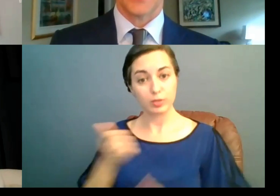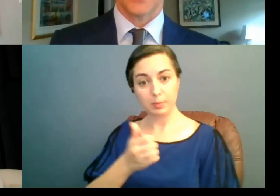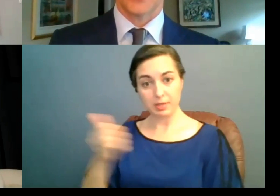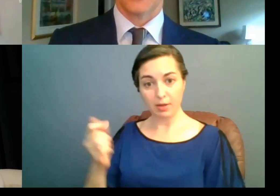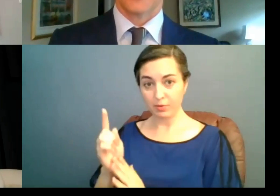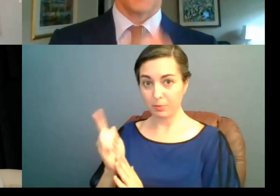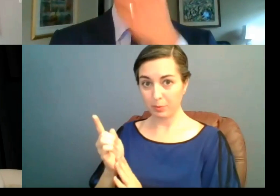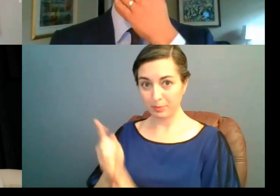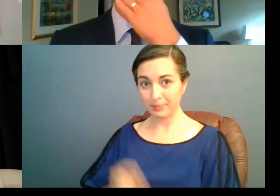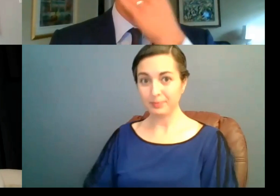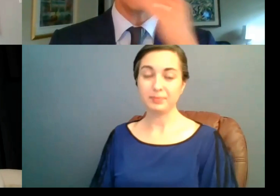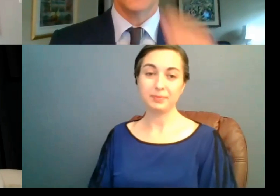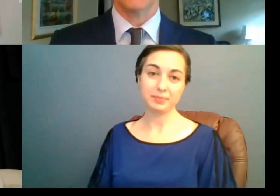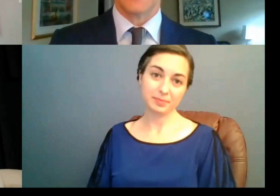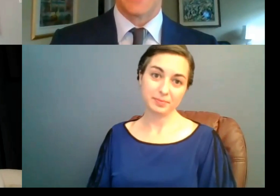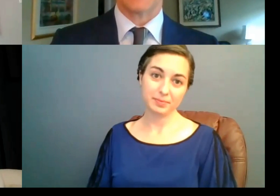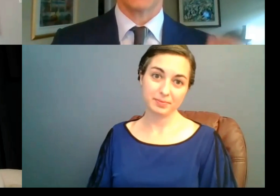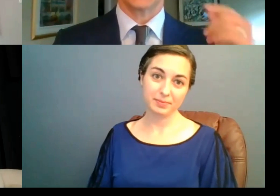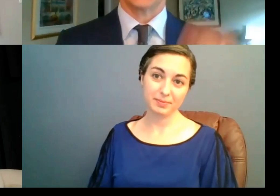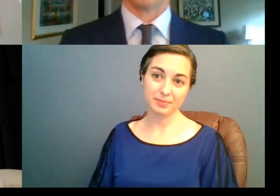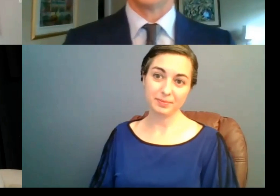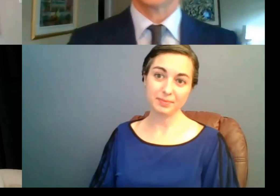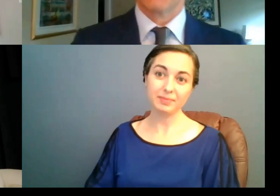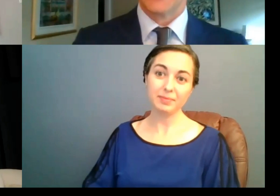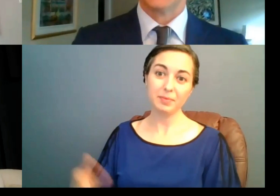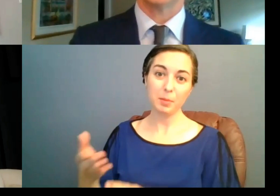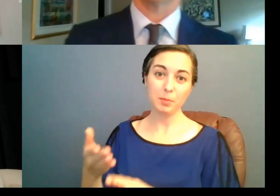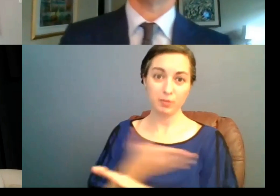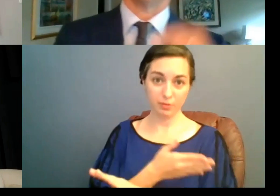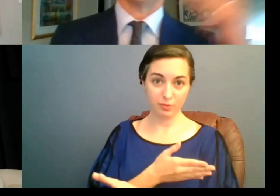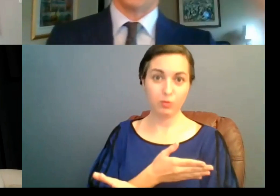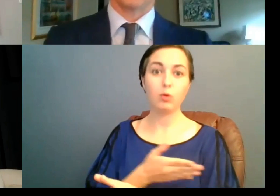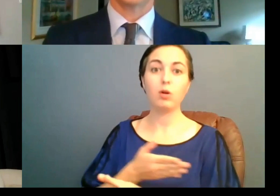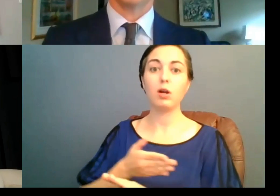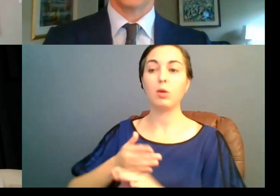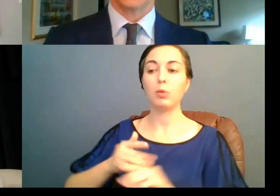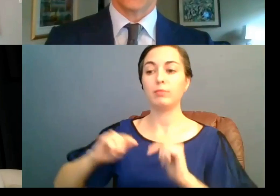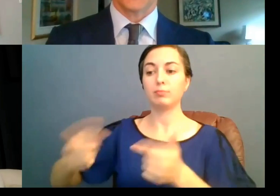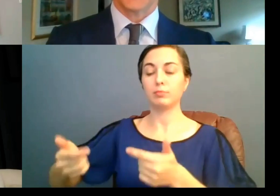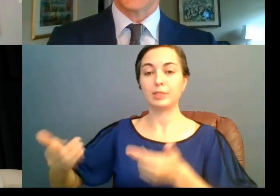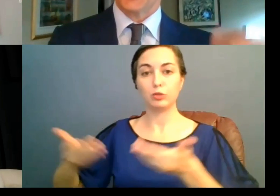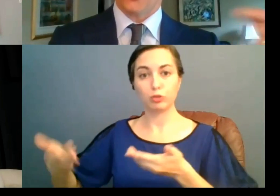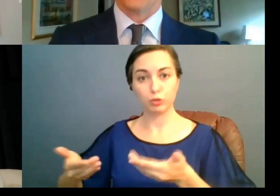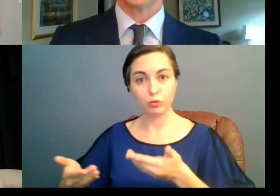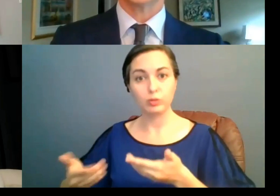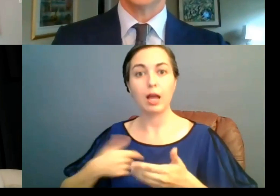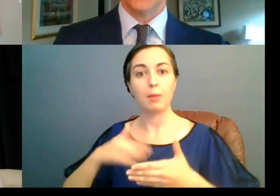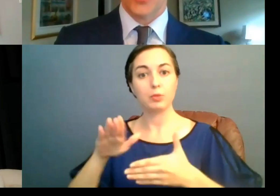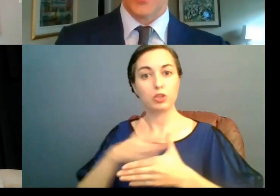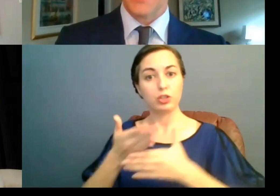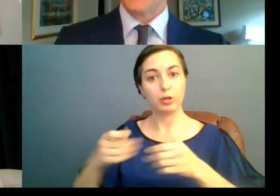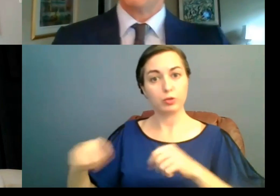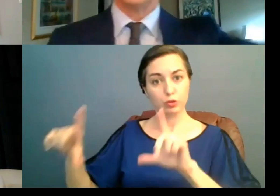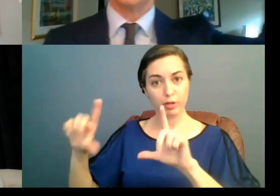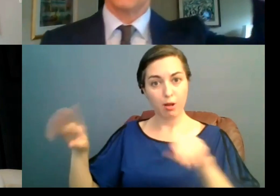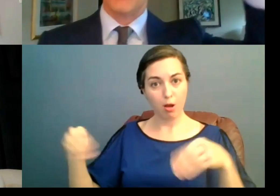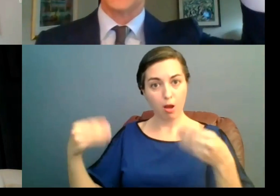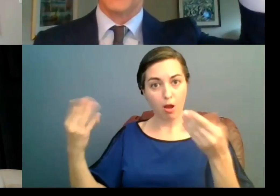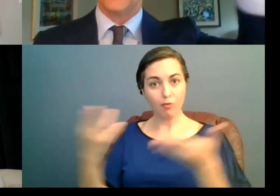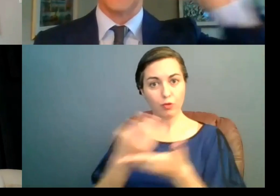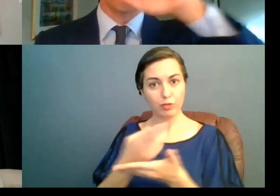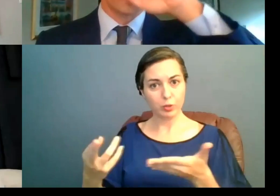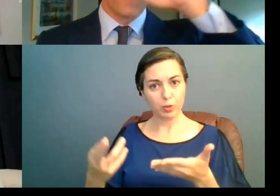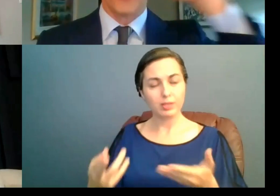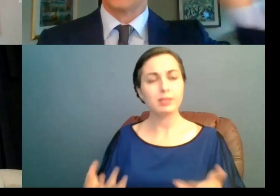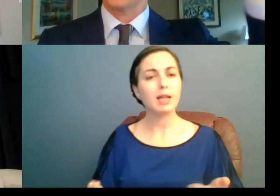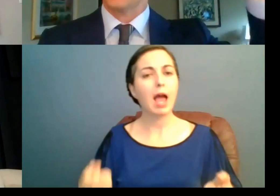moment. Okay, before we do that, I'm going to share my screen and offer some resources as we always do. How many of you,